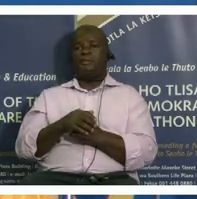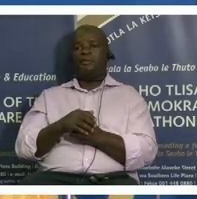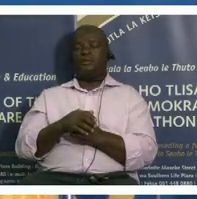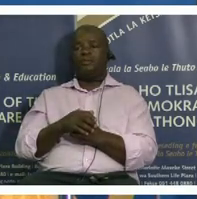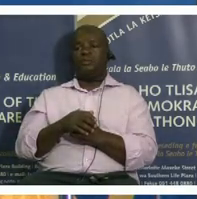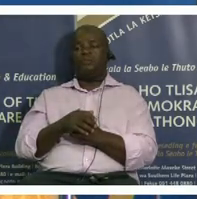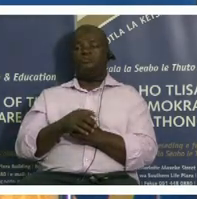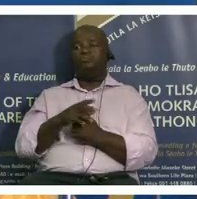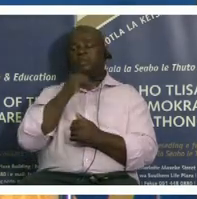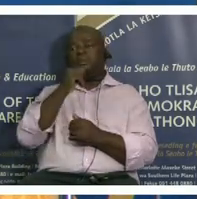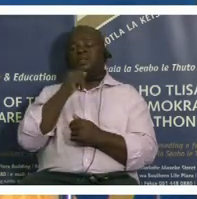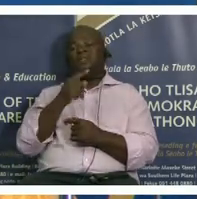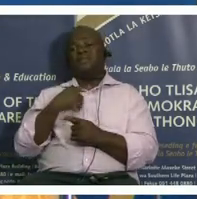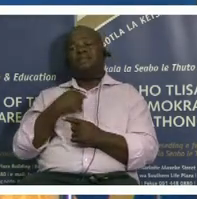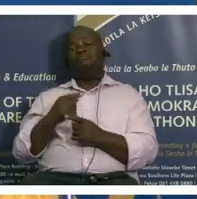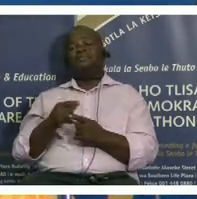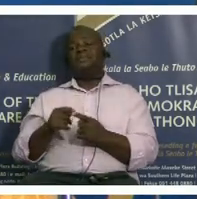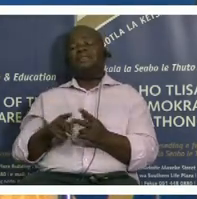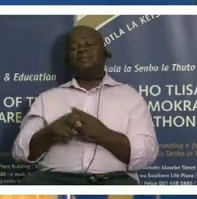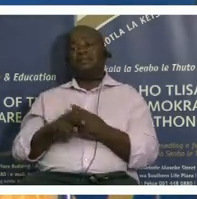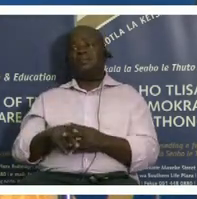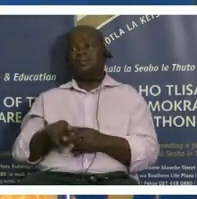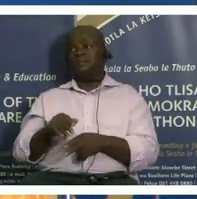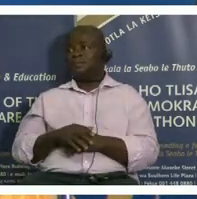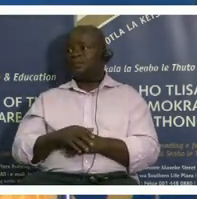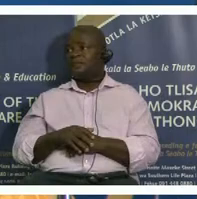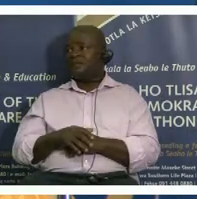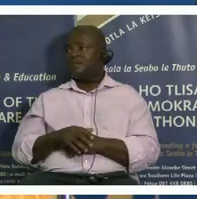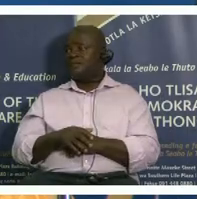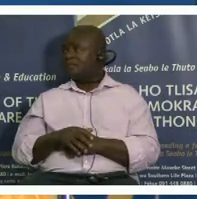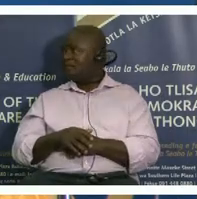le thata metsi lo ona ka nnete le ka thata